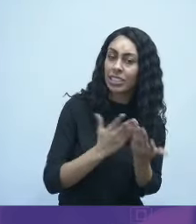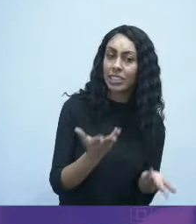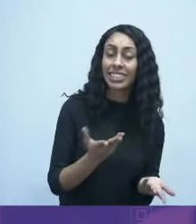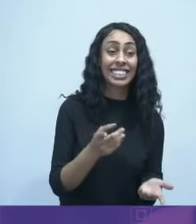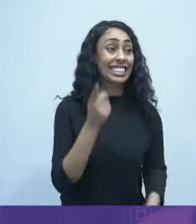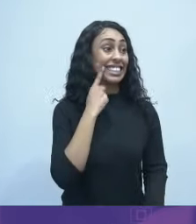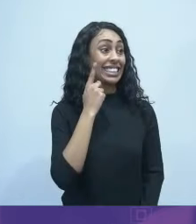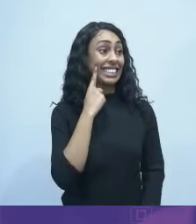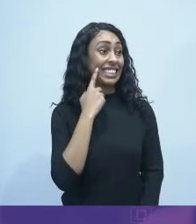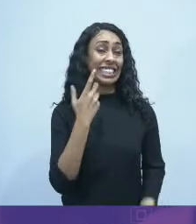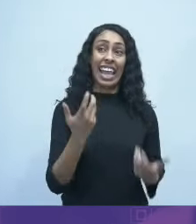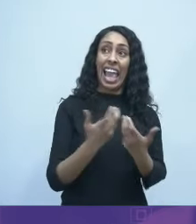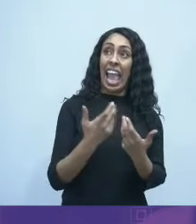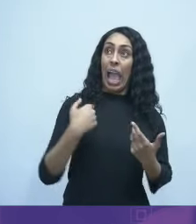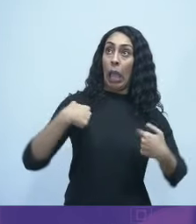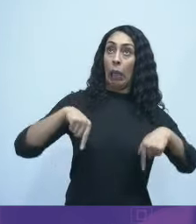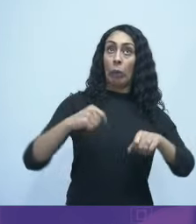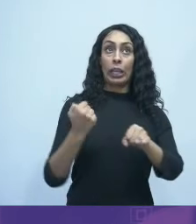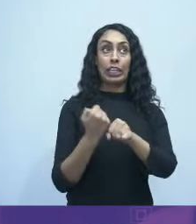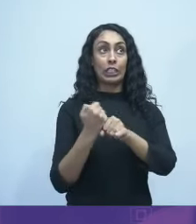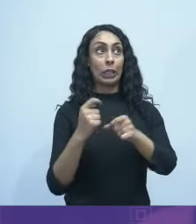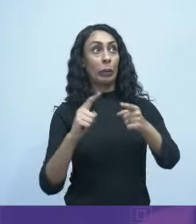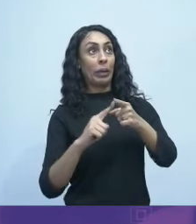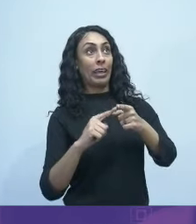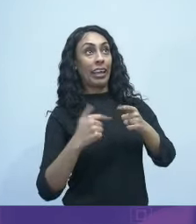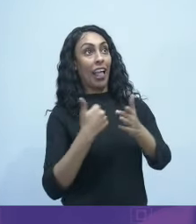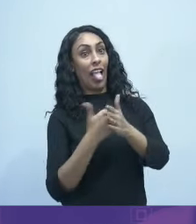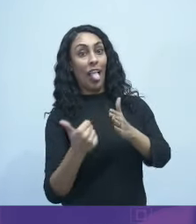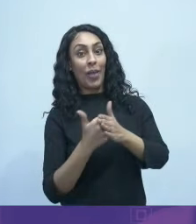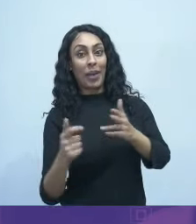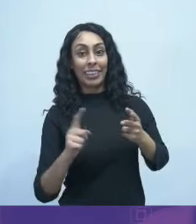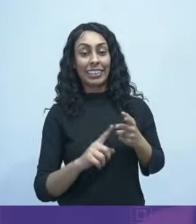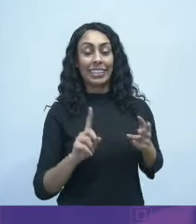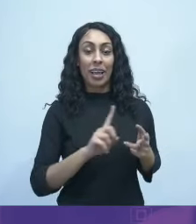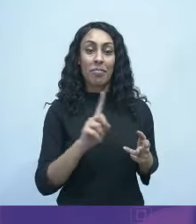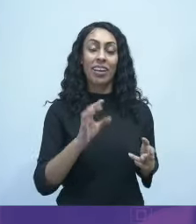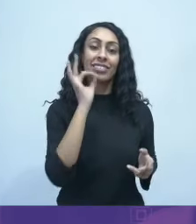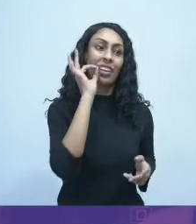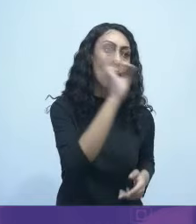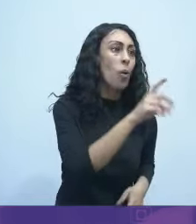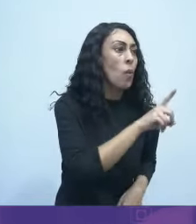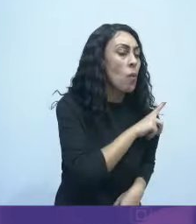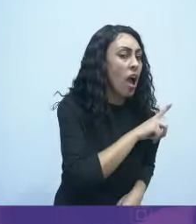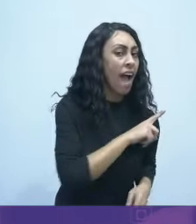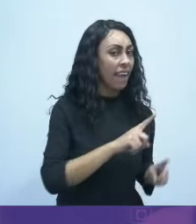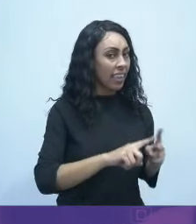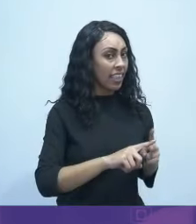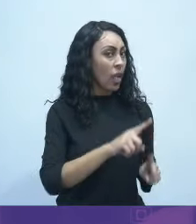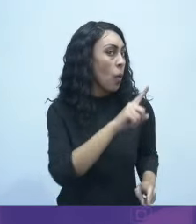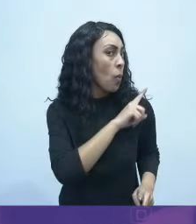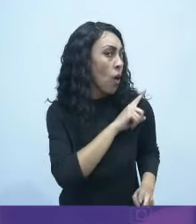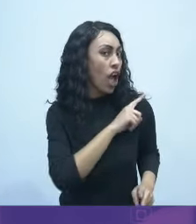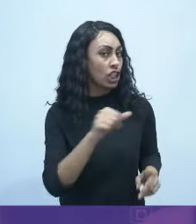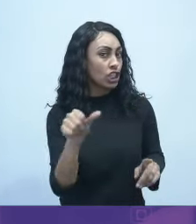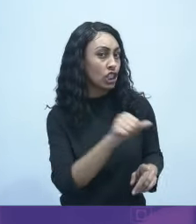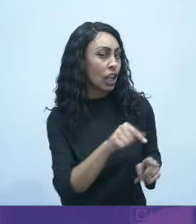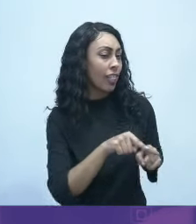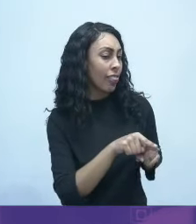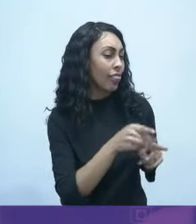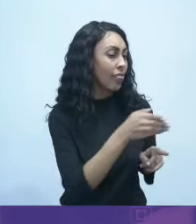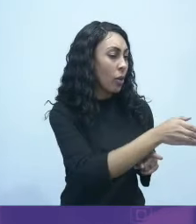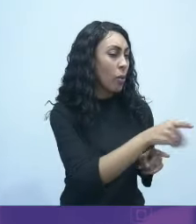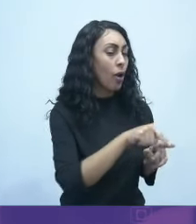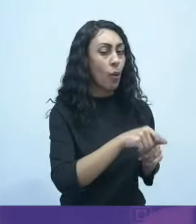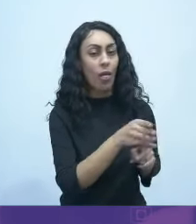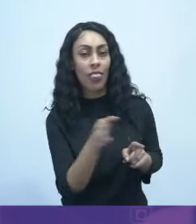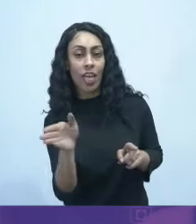say, well, that's how we do something because that's the way we've always done it. So actually questioning why, and actually should we continue to do things that way just